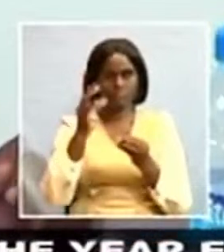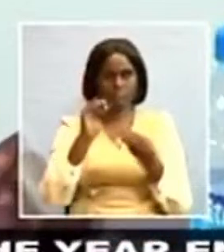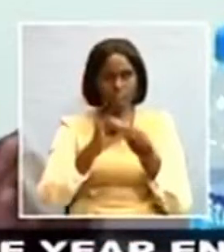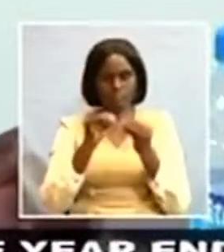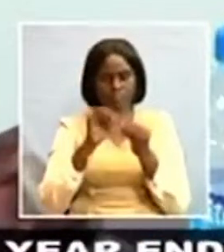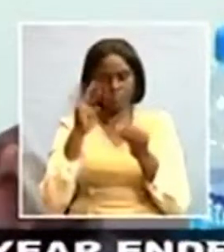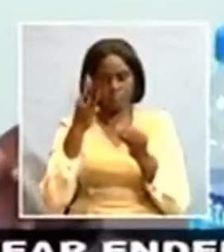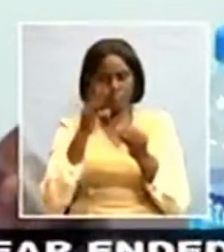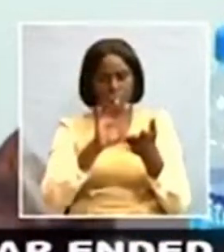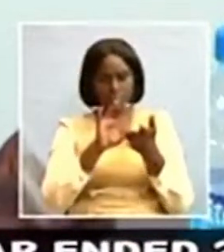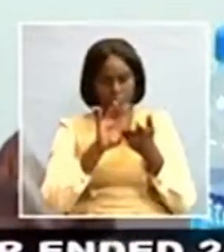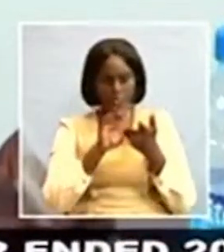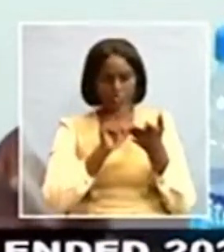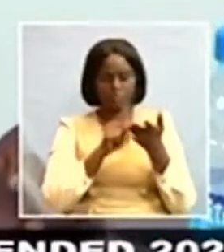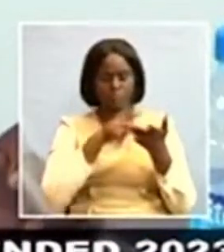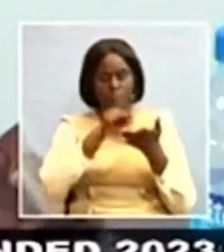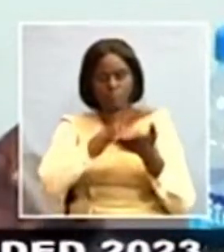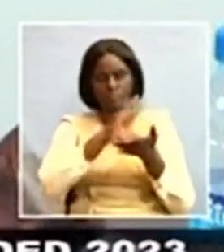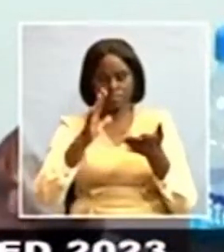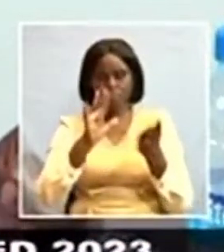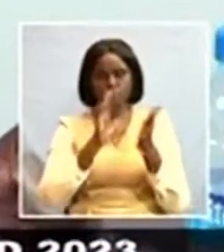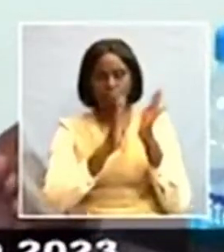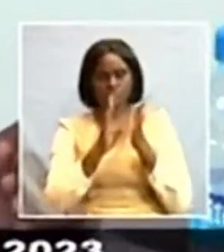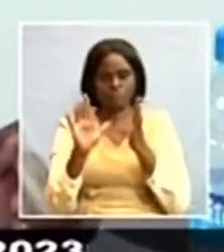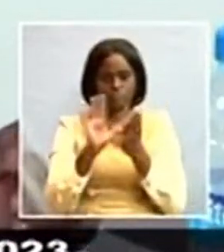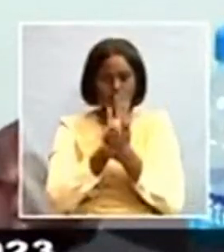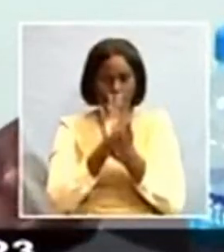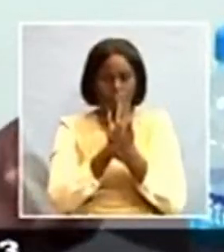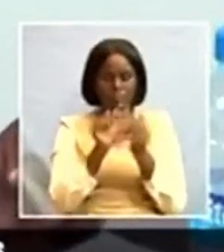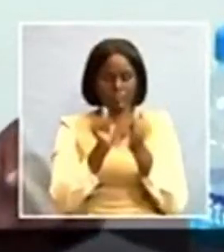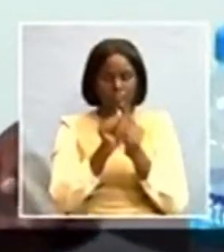four, debt repayment plan. Expedite follow-ups with